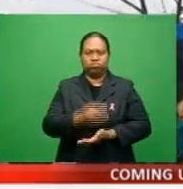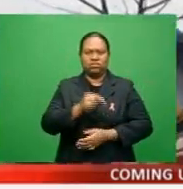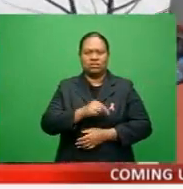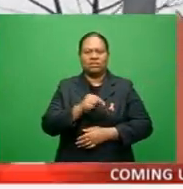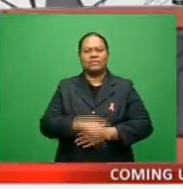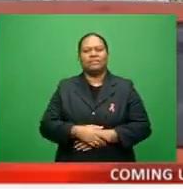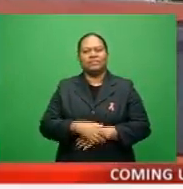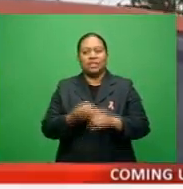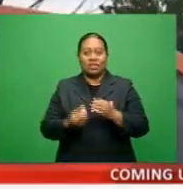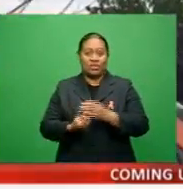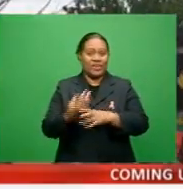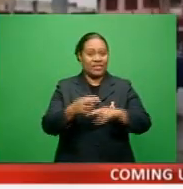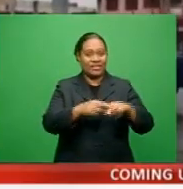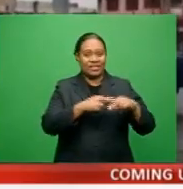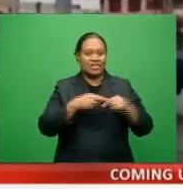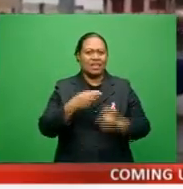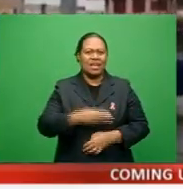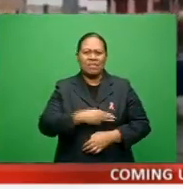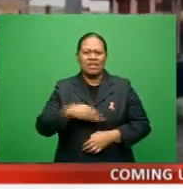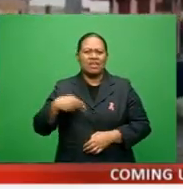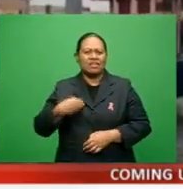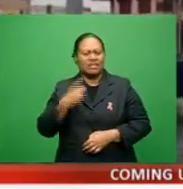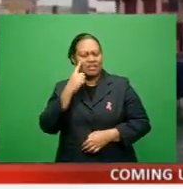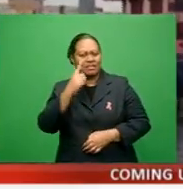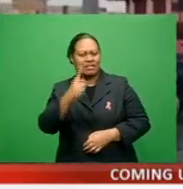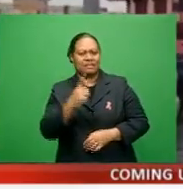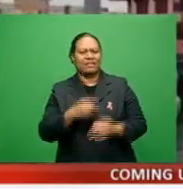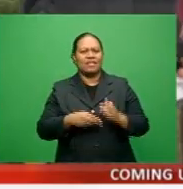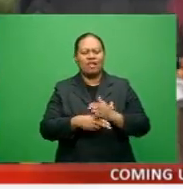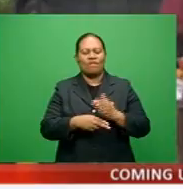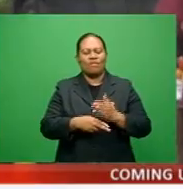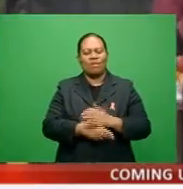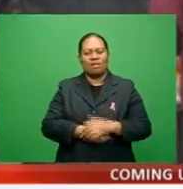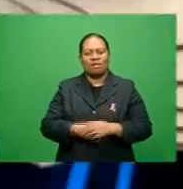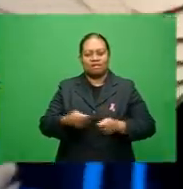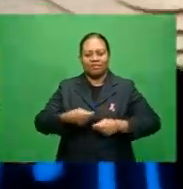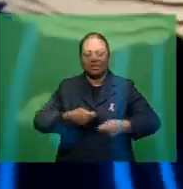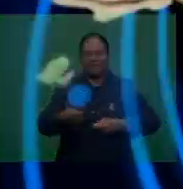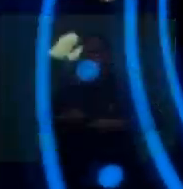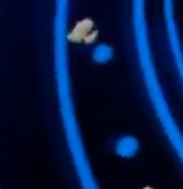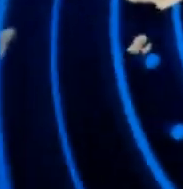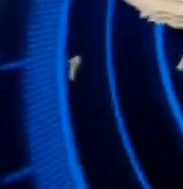And in growing Fiji, Ministry seeks Navua Market site. Stay with us.